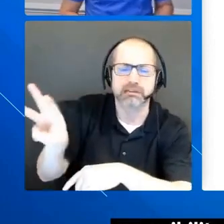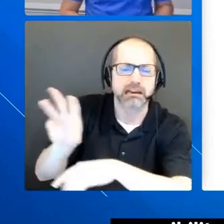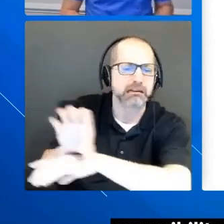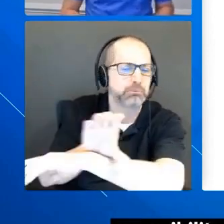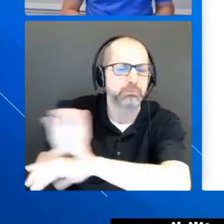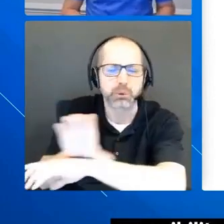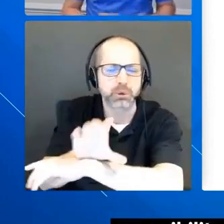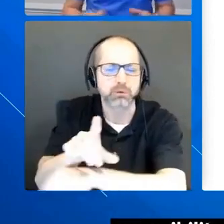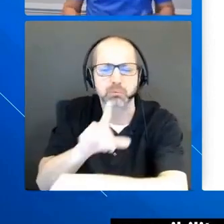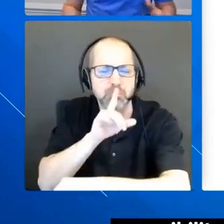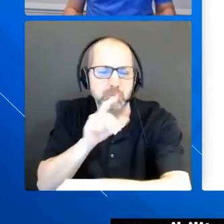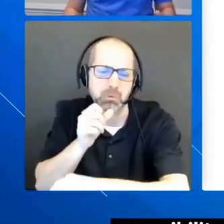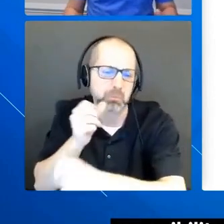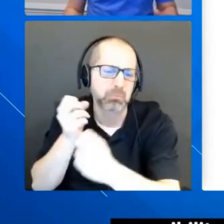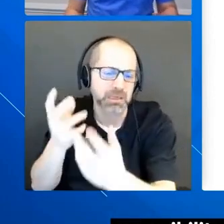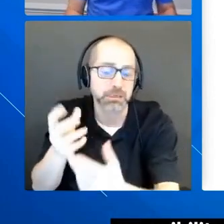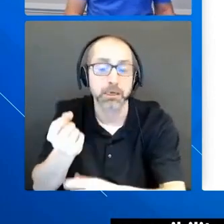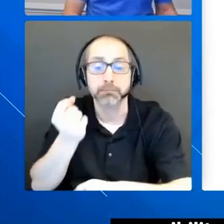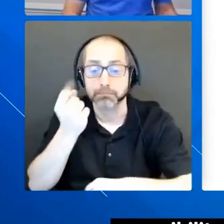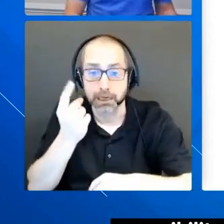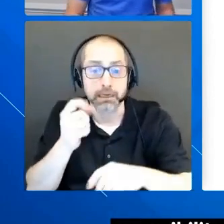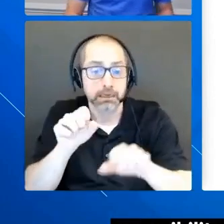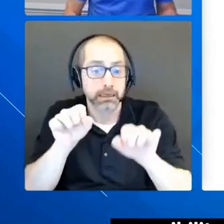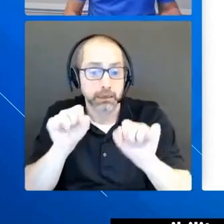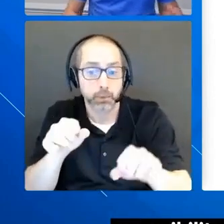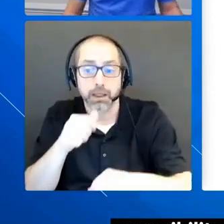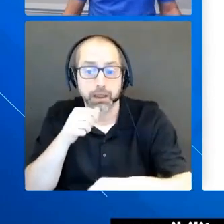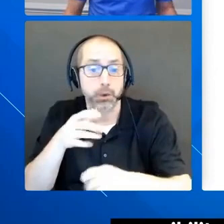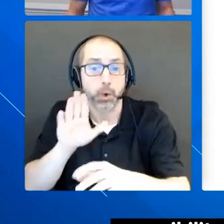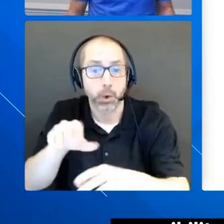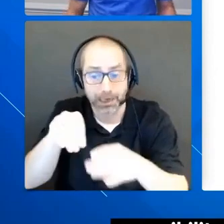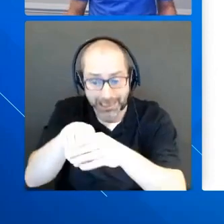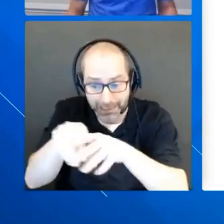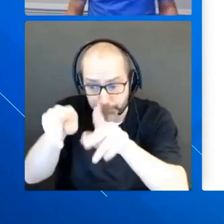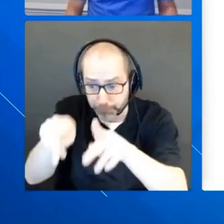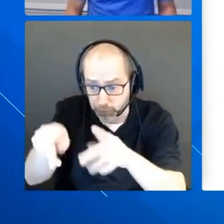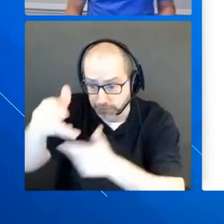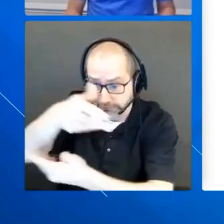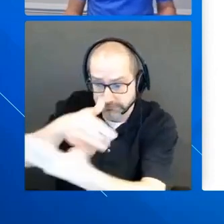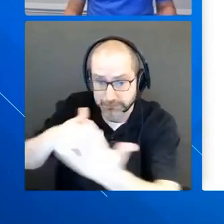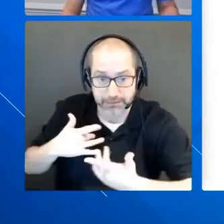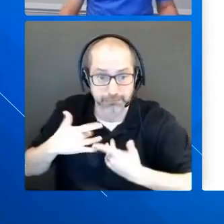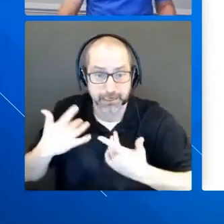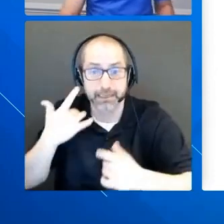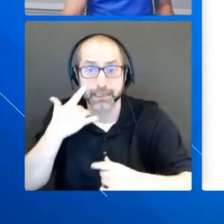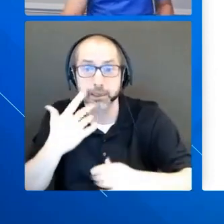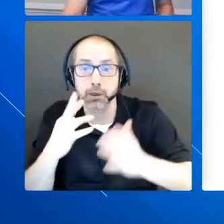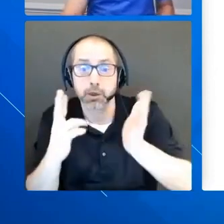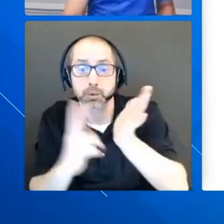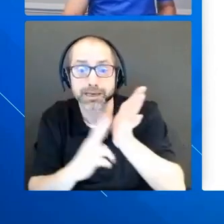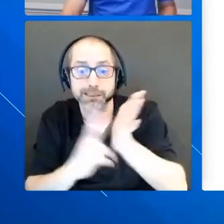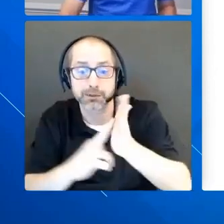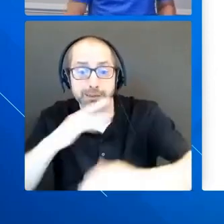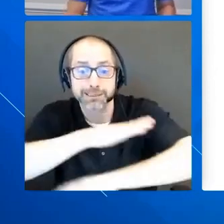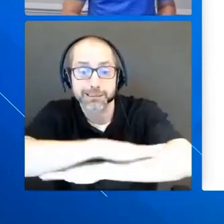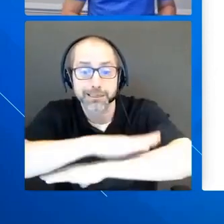much, but it will greatly impact your in-person events. Think about a registration desk. So I wanted to give you some